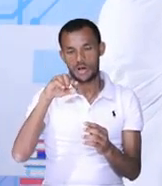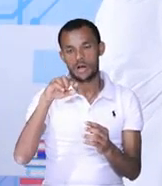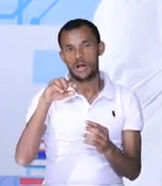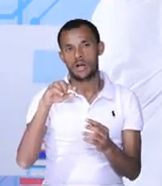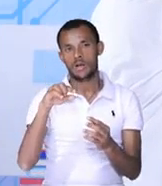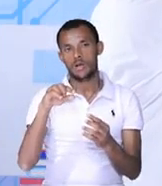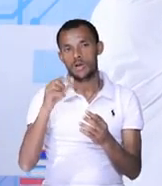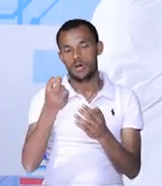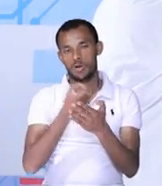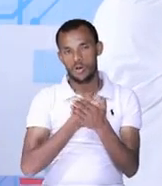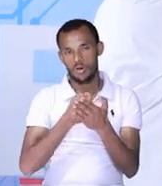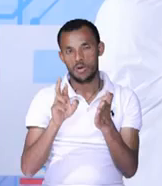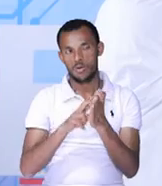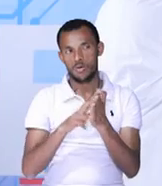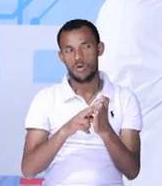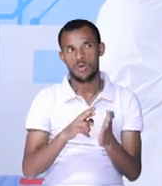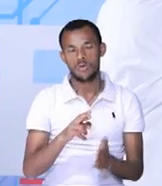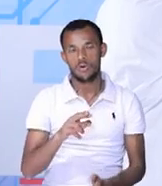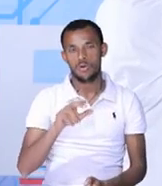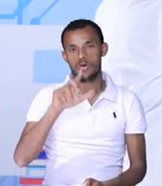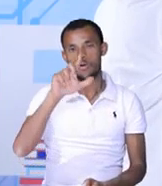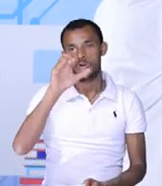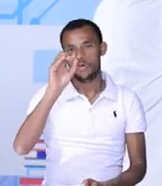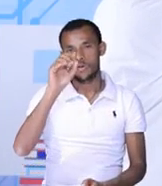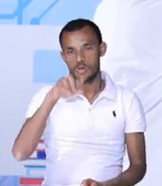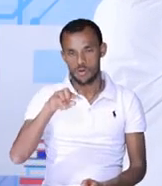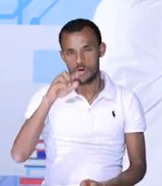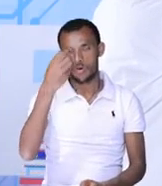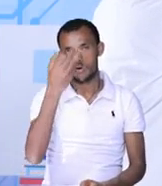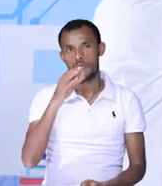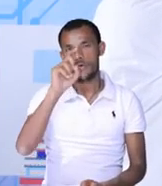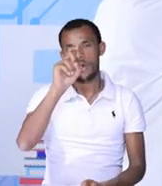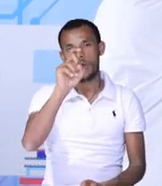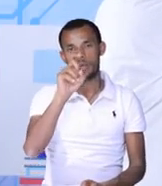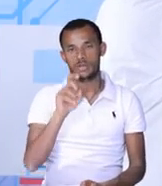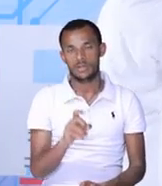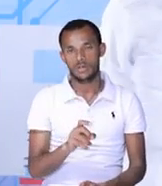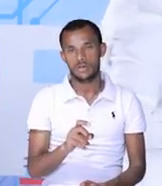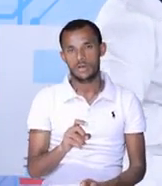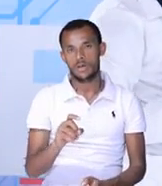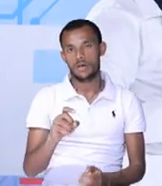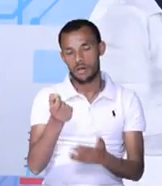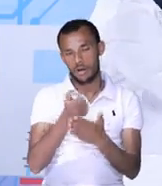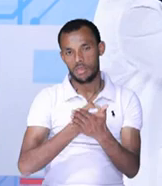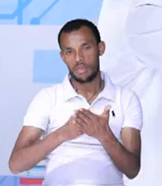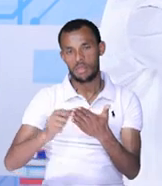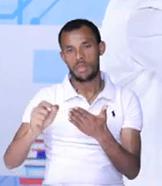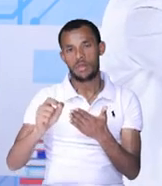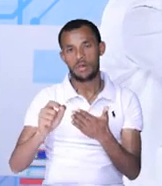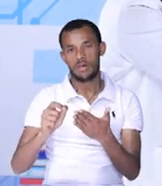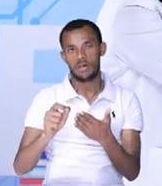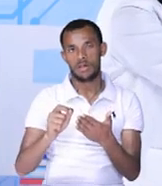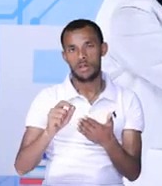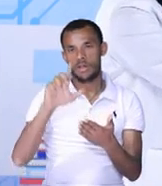this logarithm, the logarithm of x can be written as, it's a common